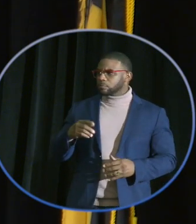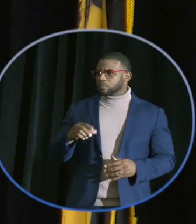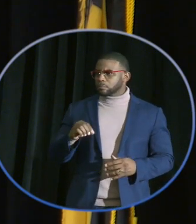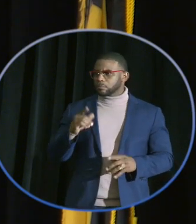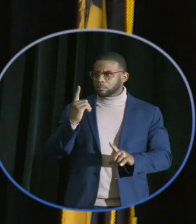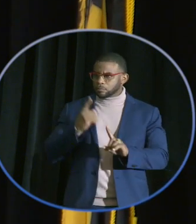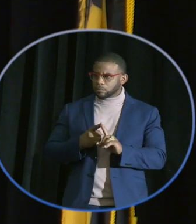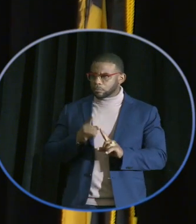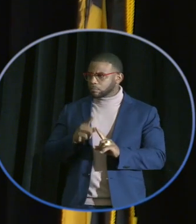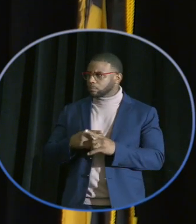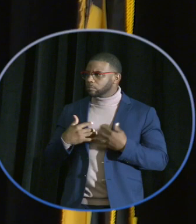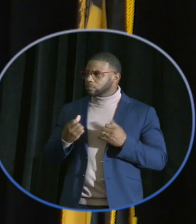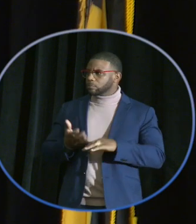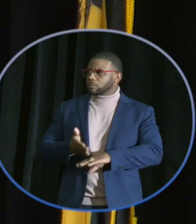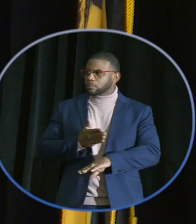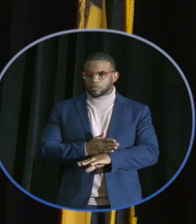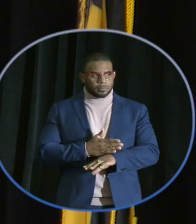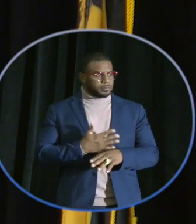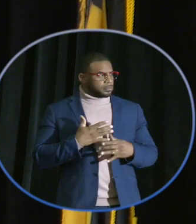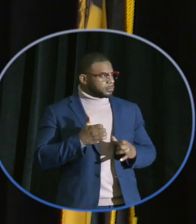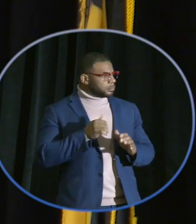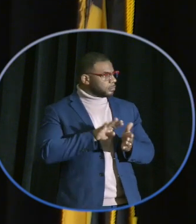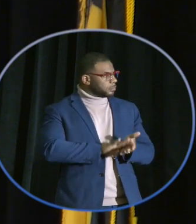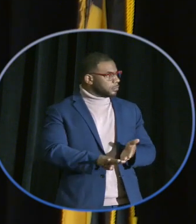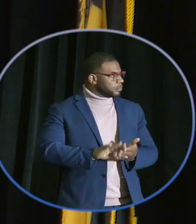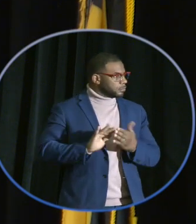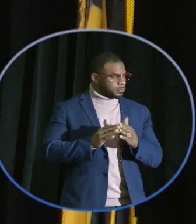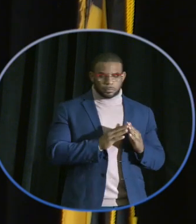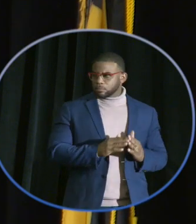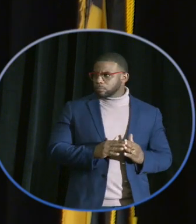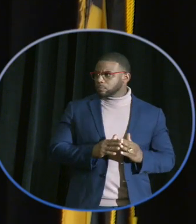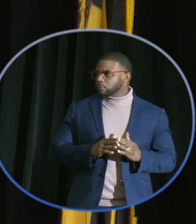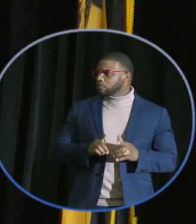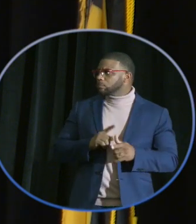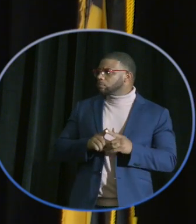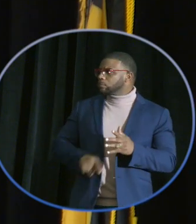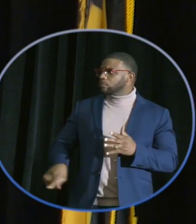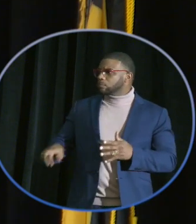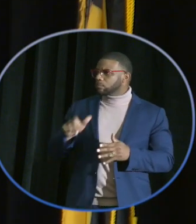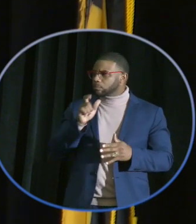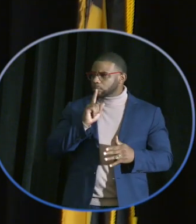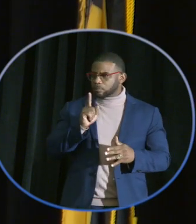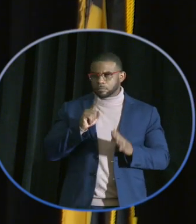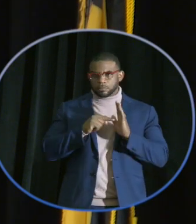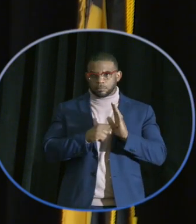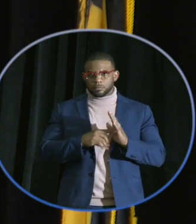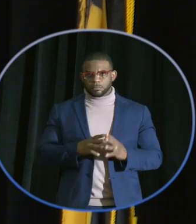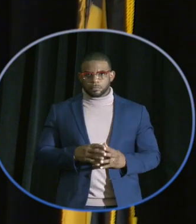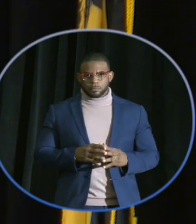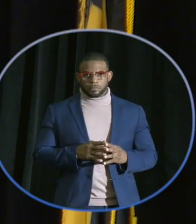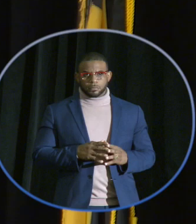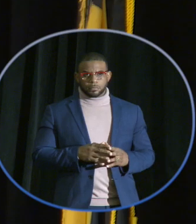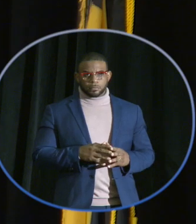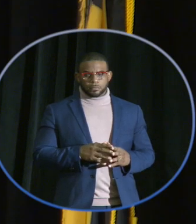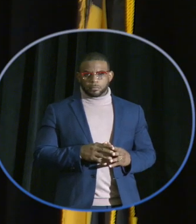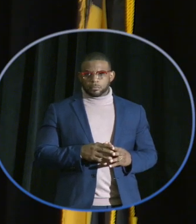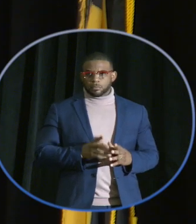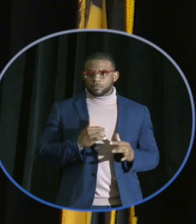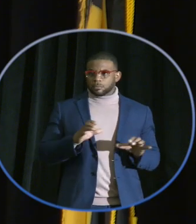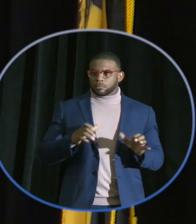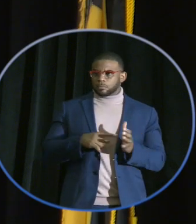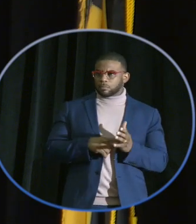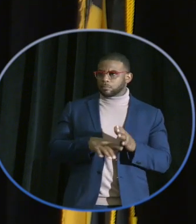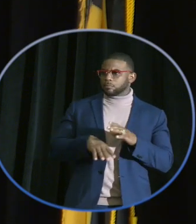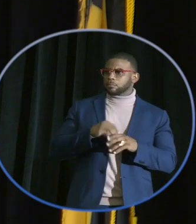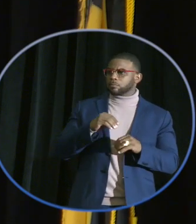mission is to strengthen historically marginalized communities and those who are underrepresented. And we're doing